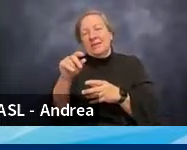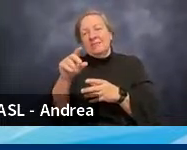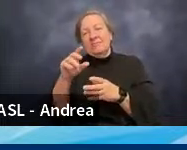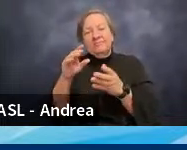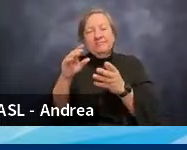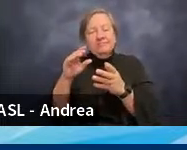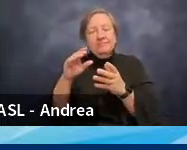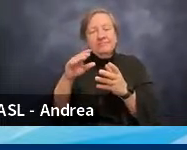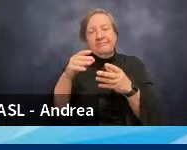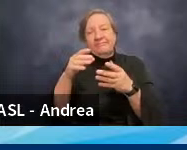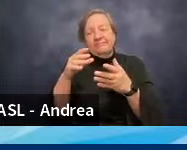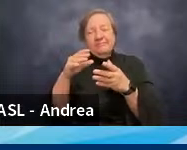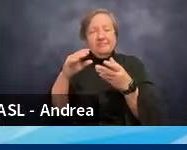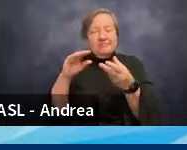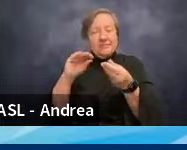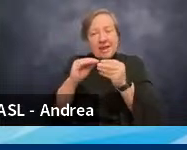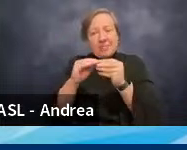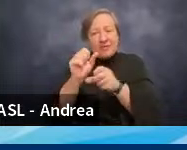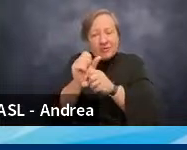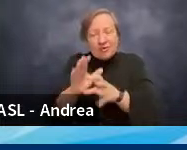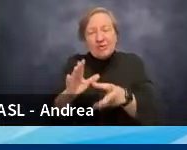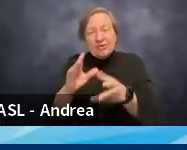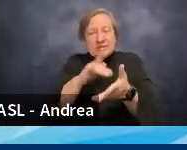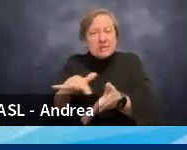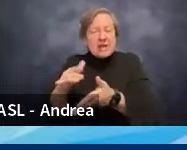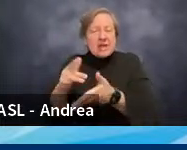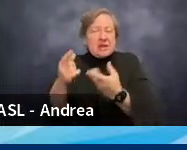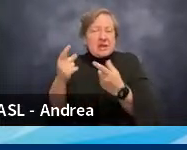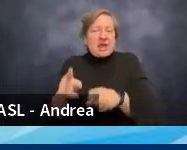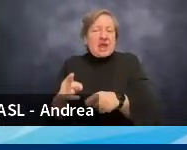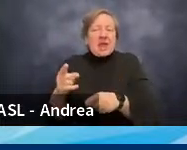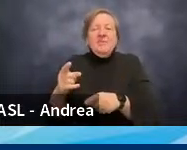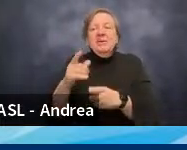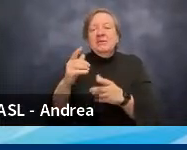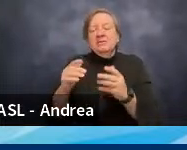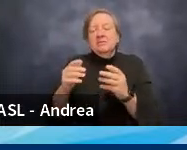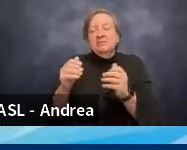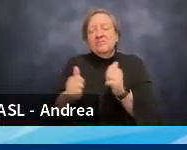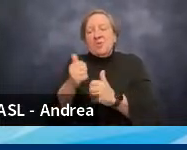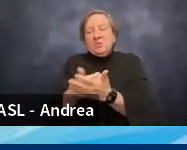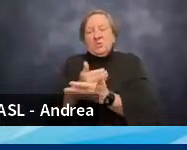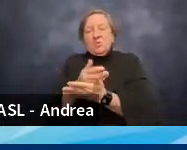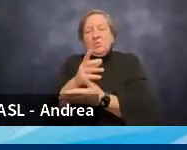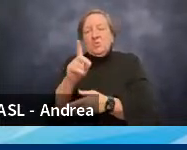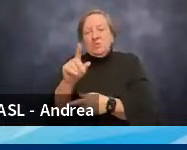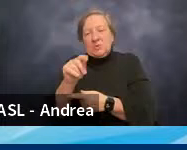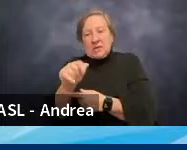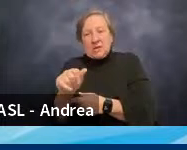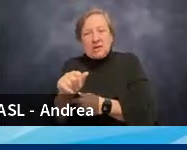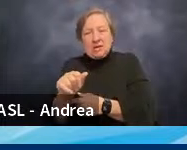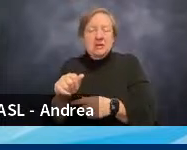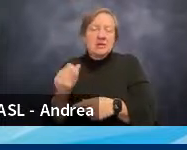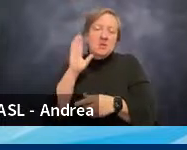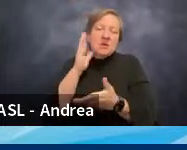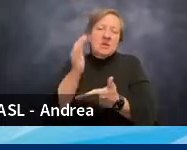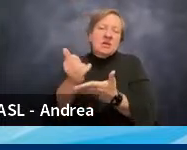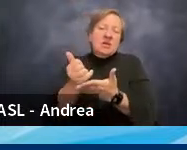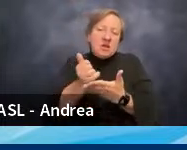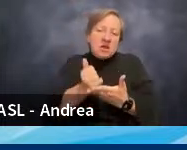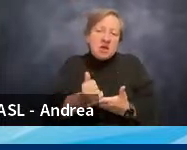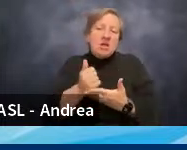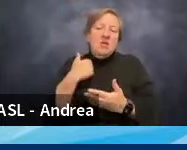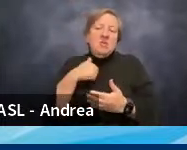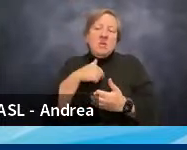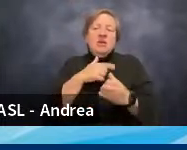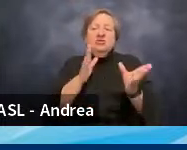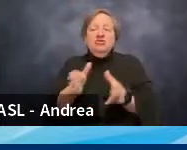with. So this was designed with the most updated data, and this is going to serve as a